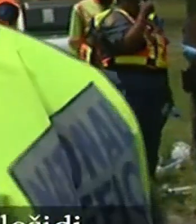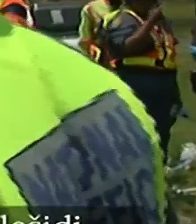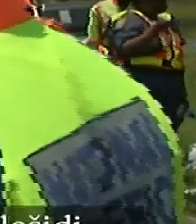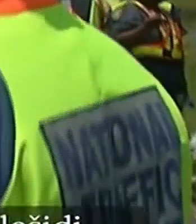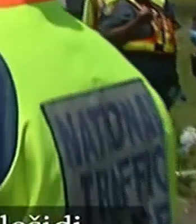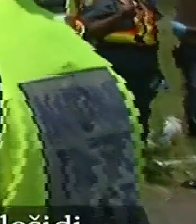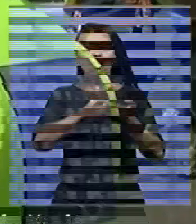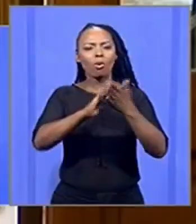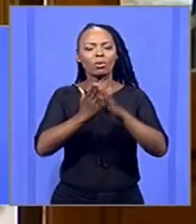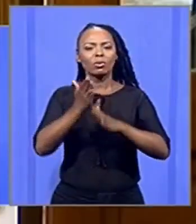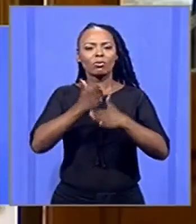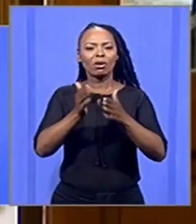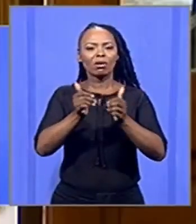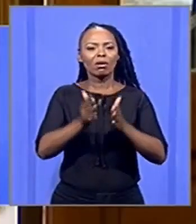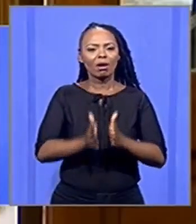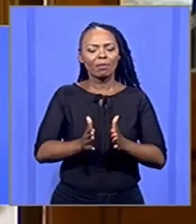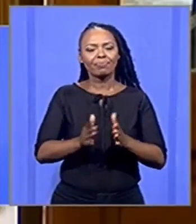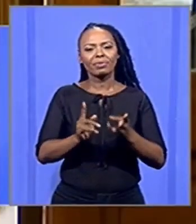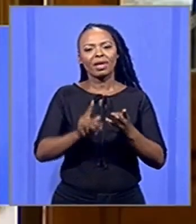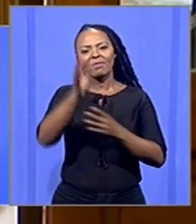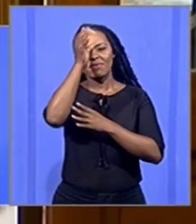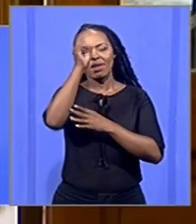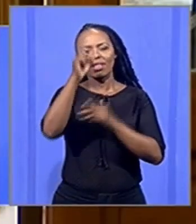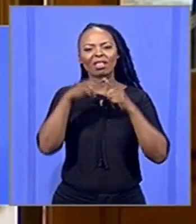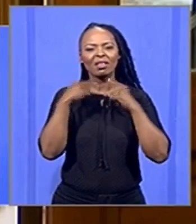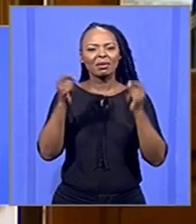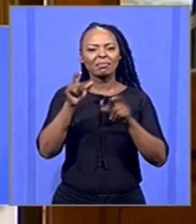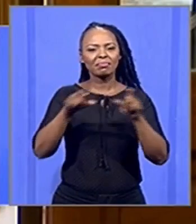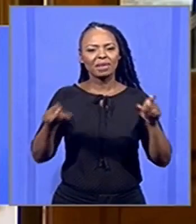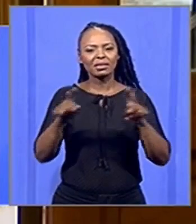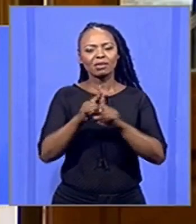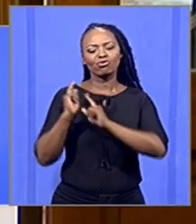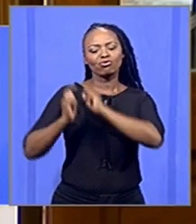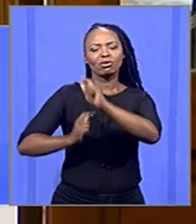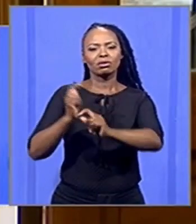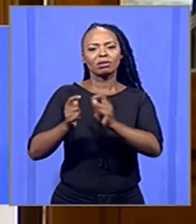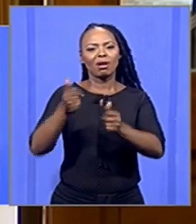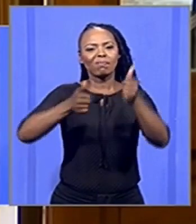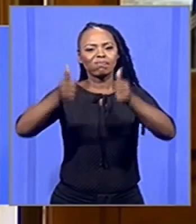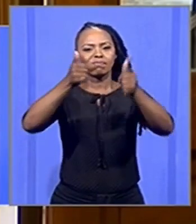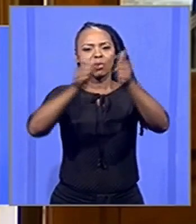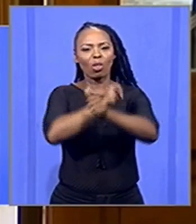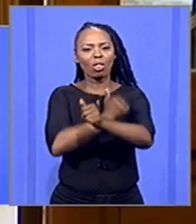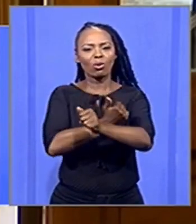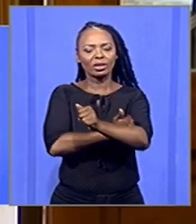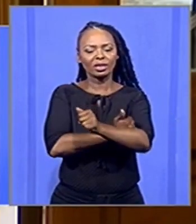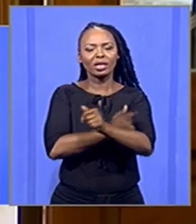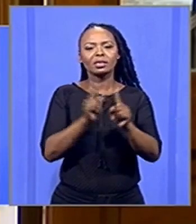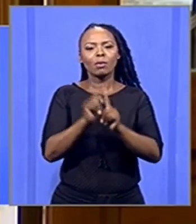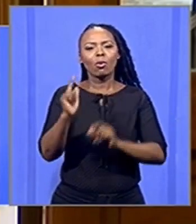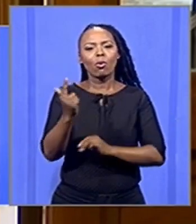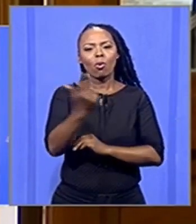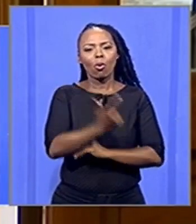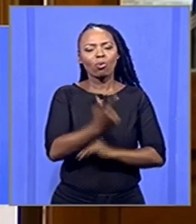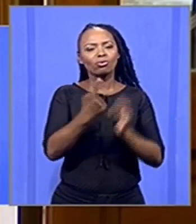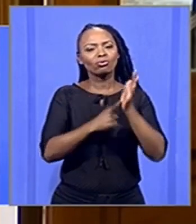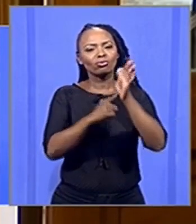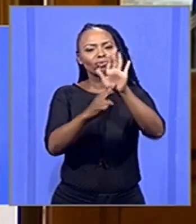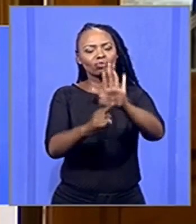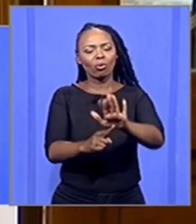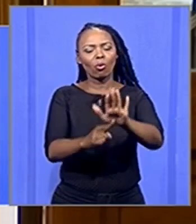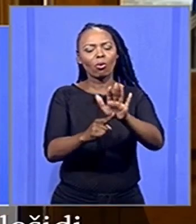community workers, faith leaders, and traditional authorities, and all those who have shown